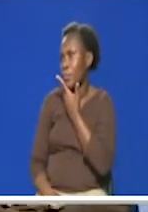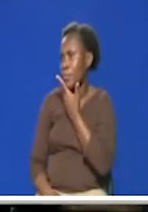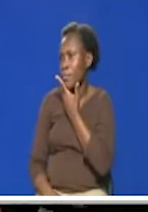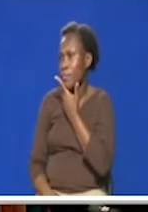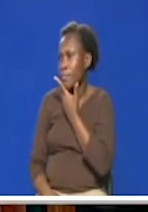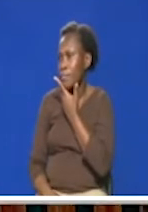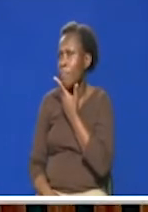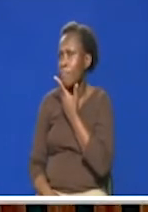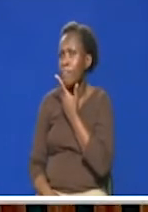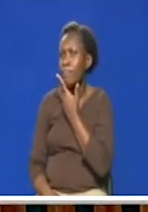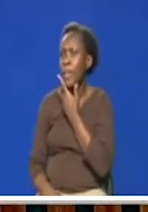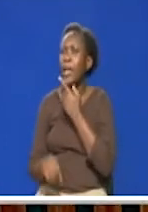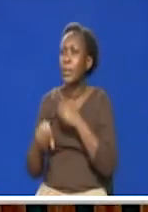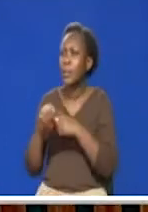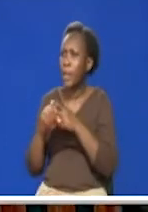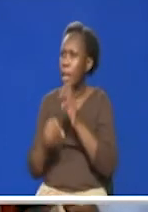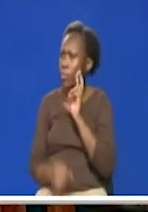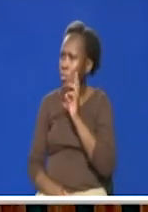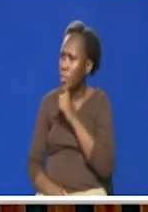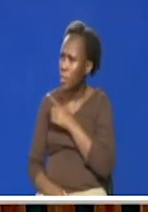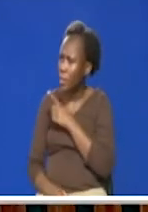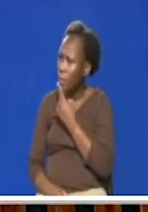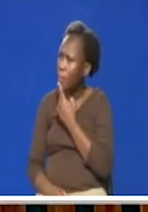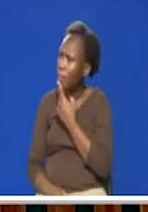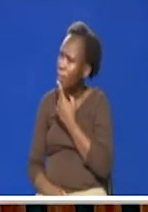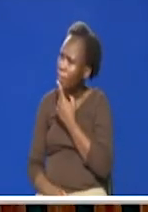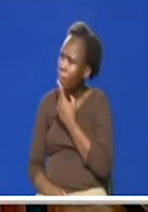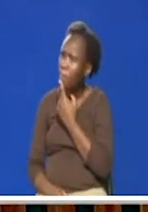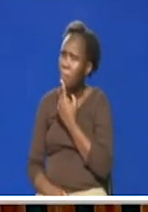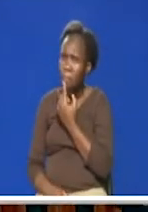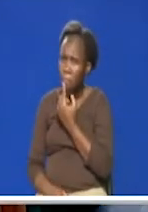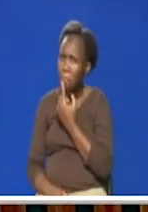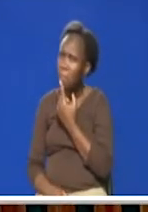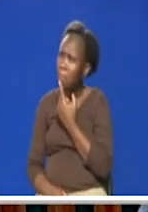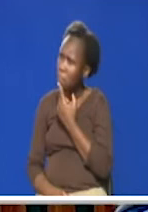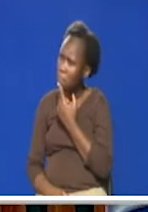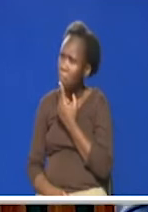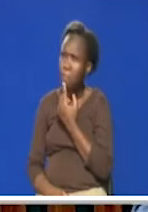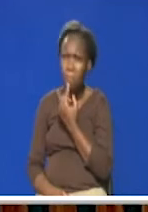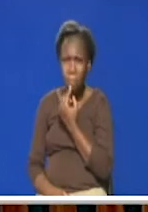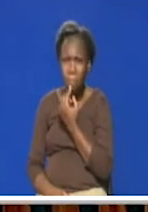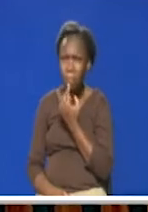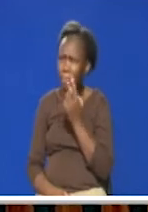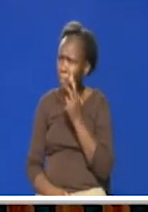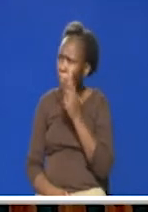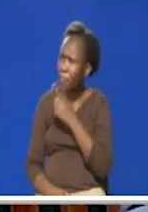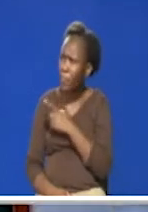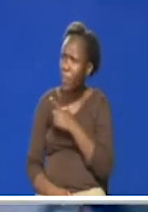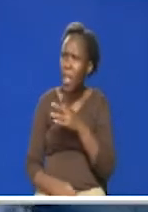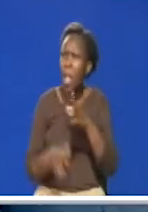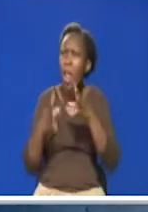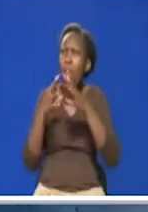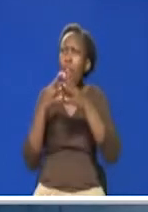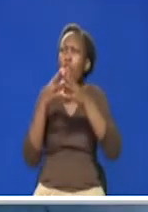So looking at that, what is the longest continuous chain here?